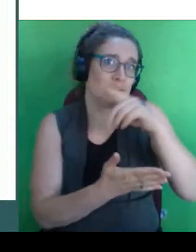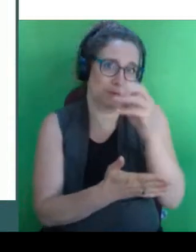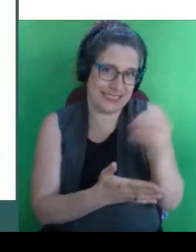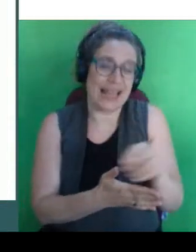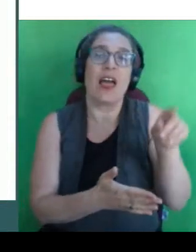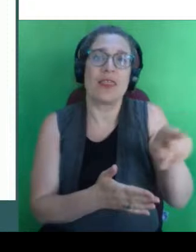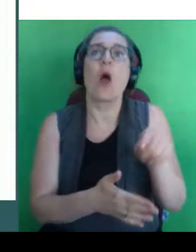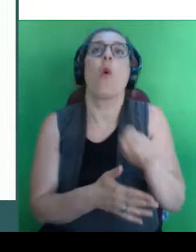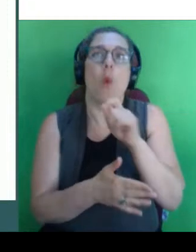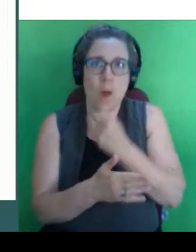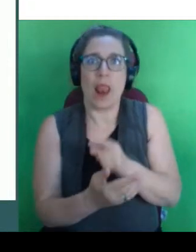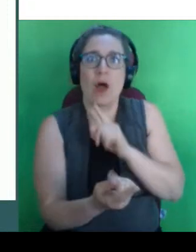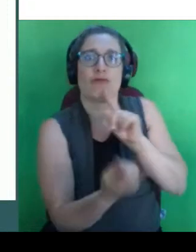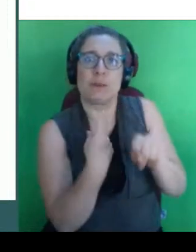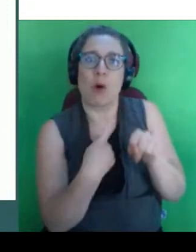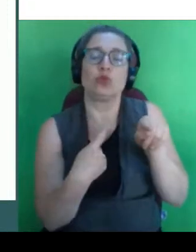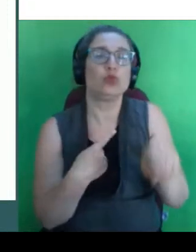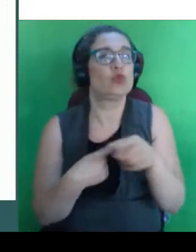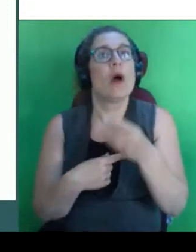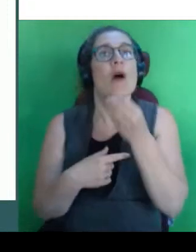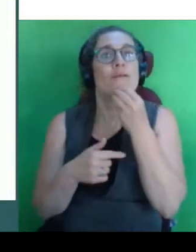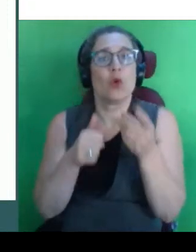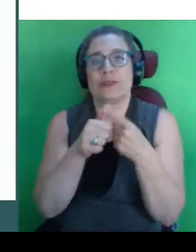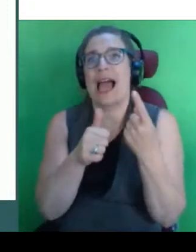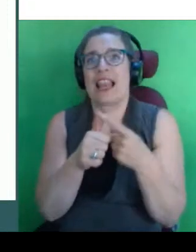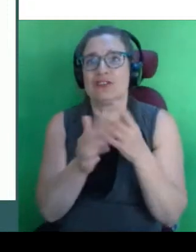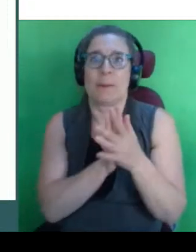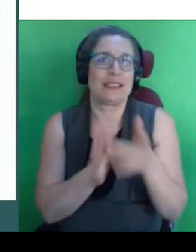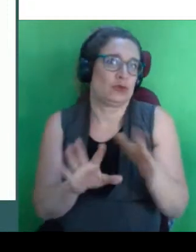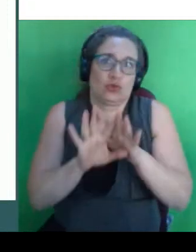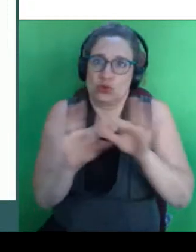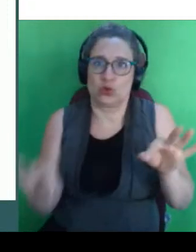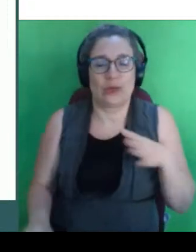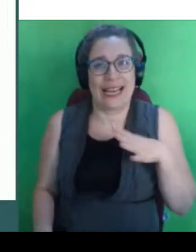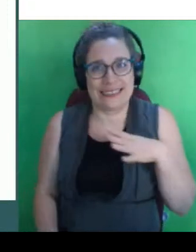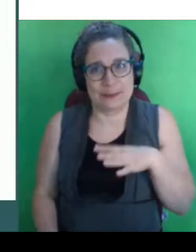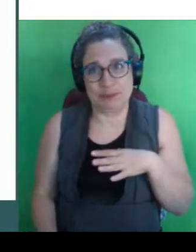to have it done? And as you can